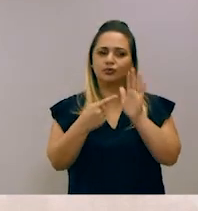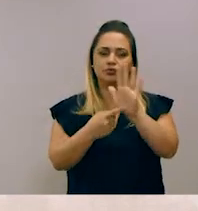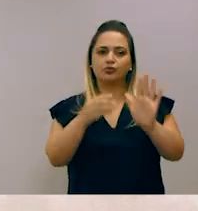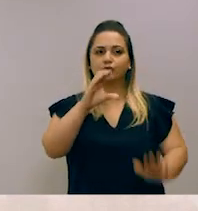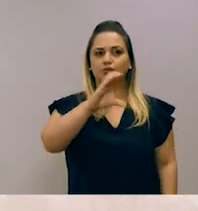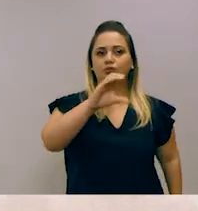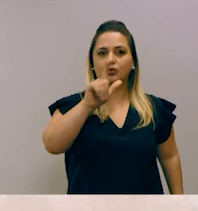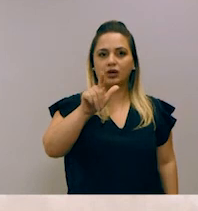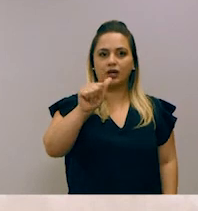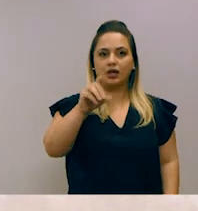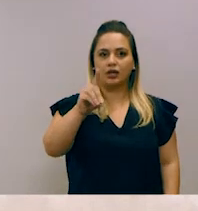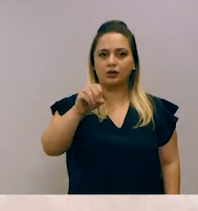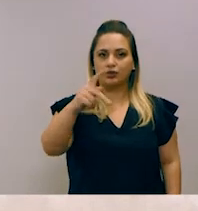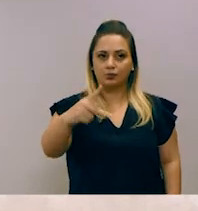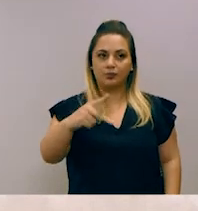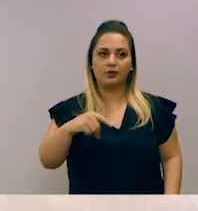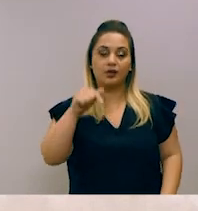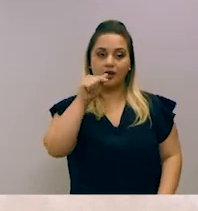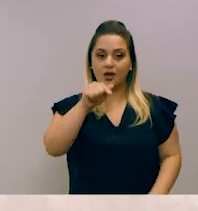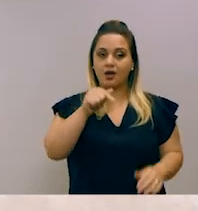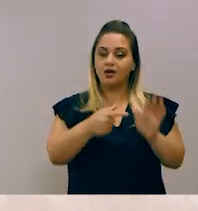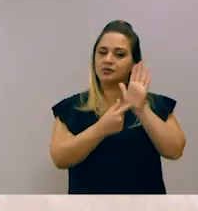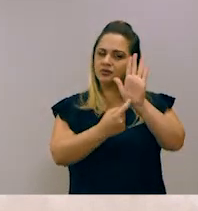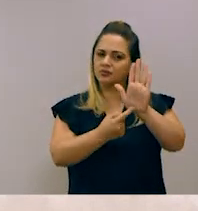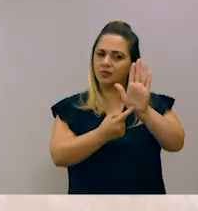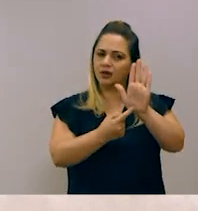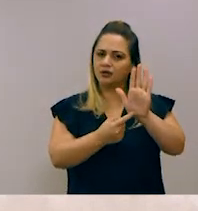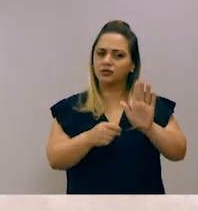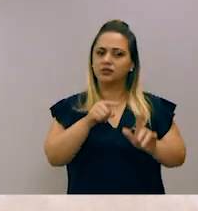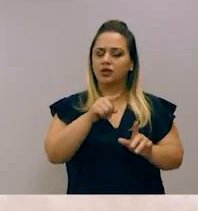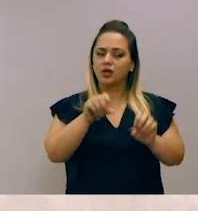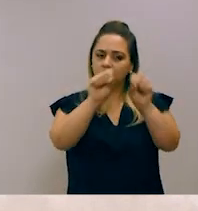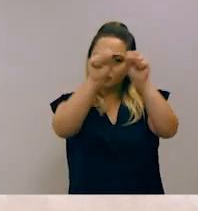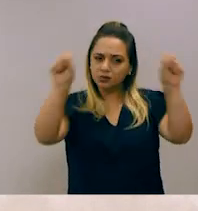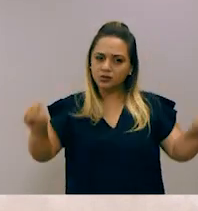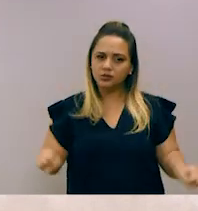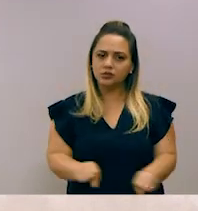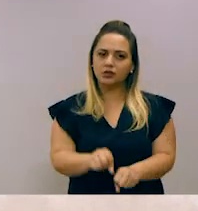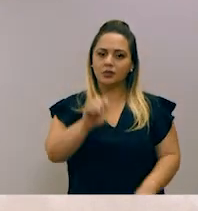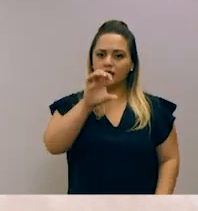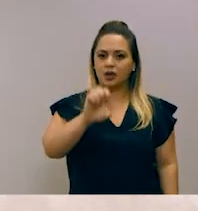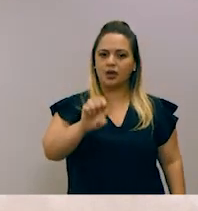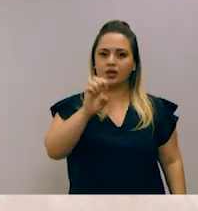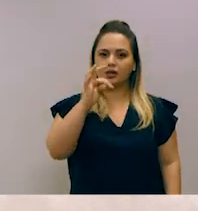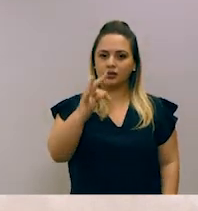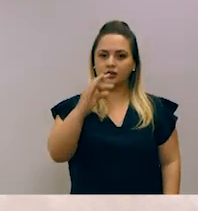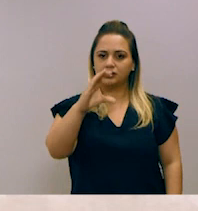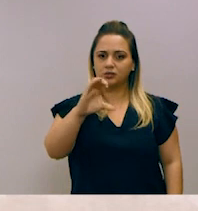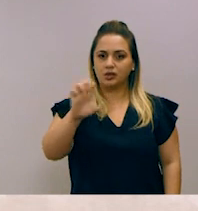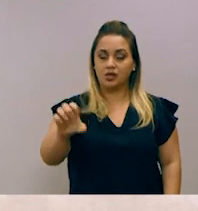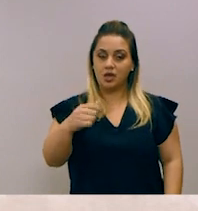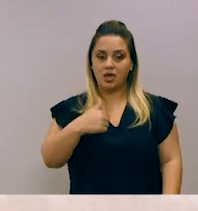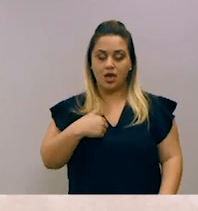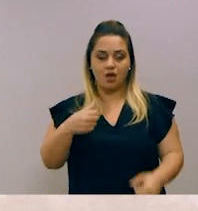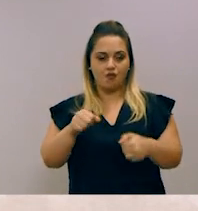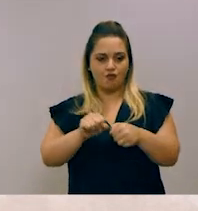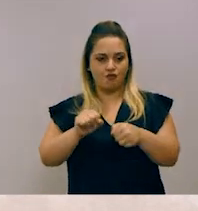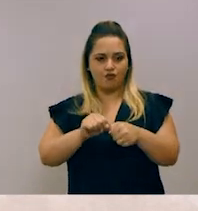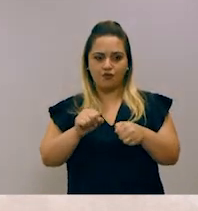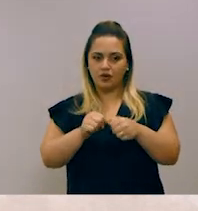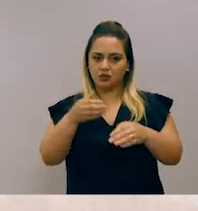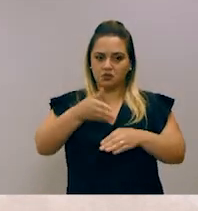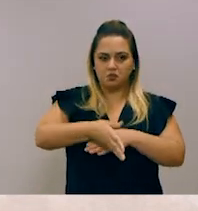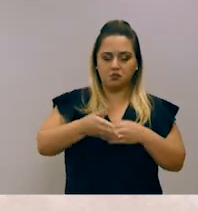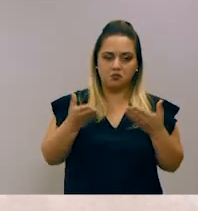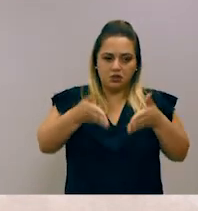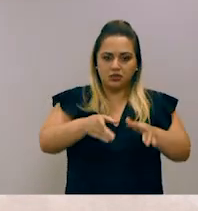I will show you CLADOP really quickly to you. This is the screen of the